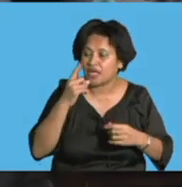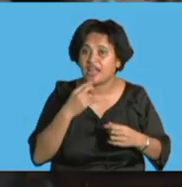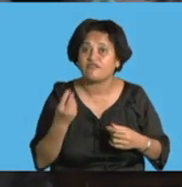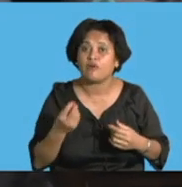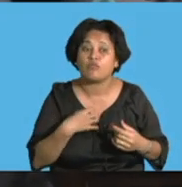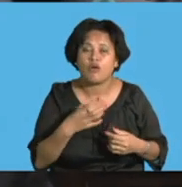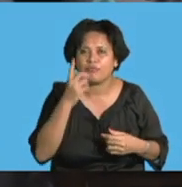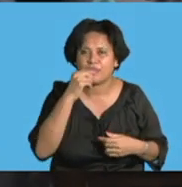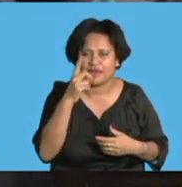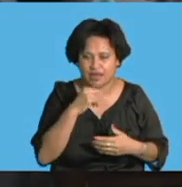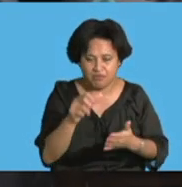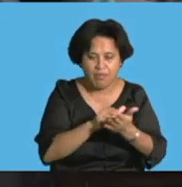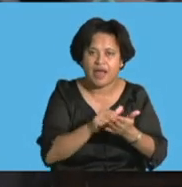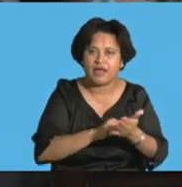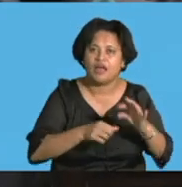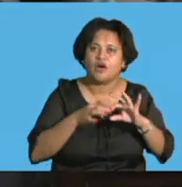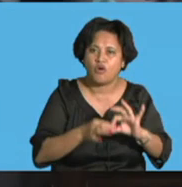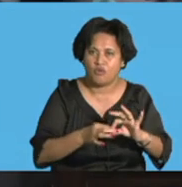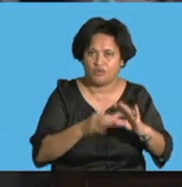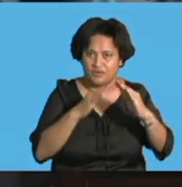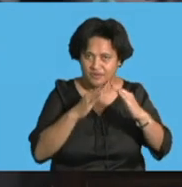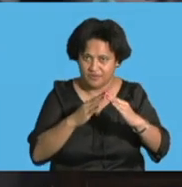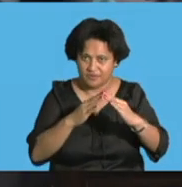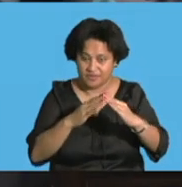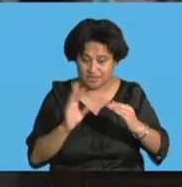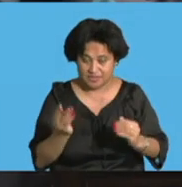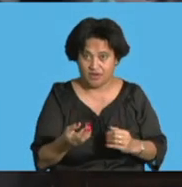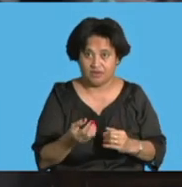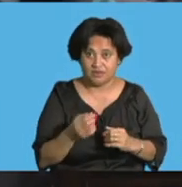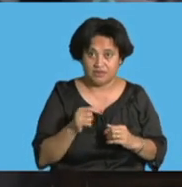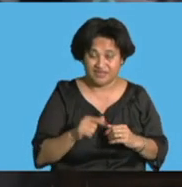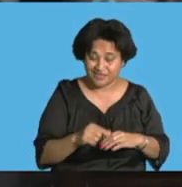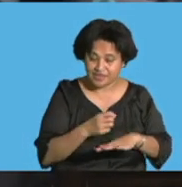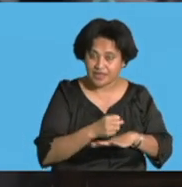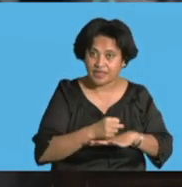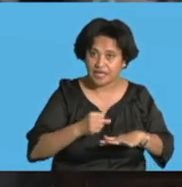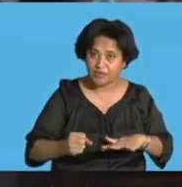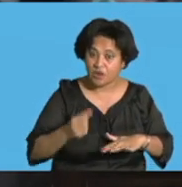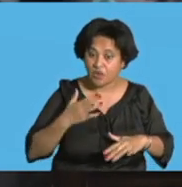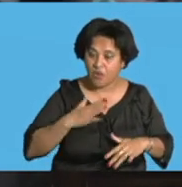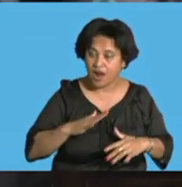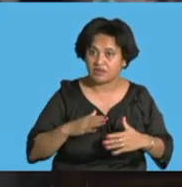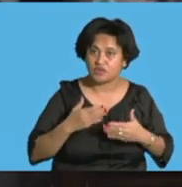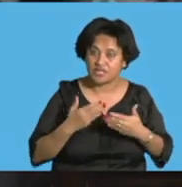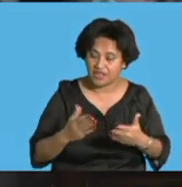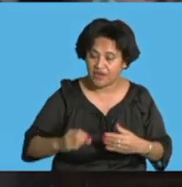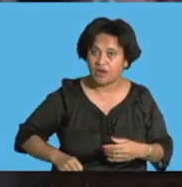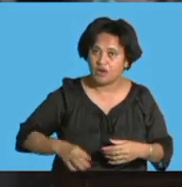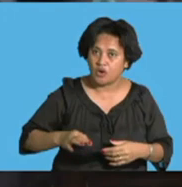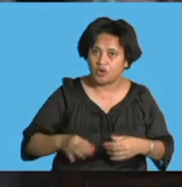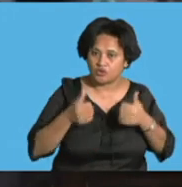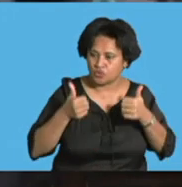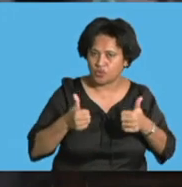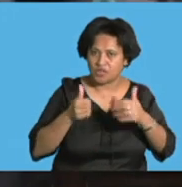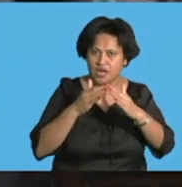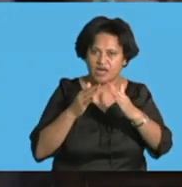country. Mr. Speaker, sir, the Fijian government aims to increase affordable and quality housing to low-middle income